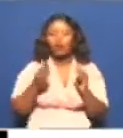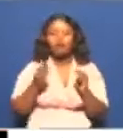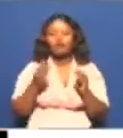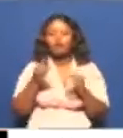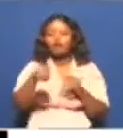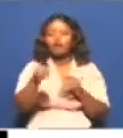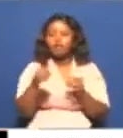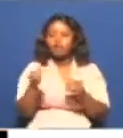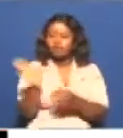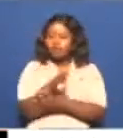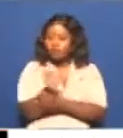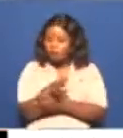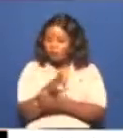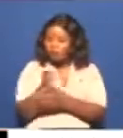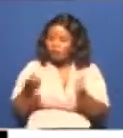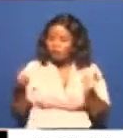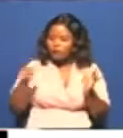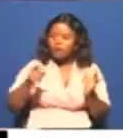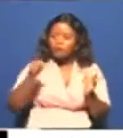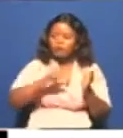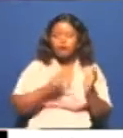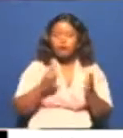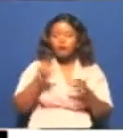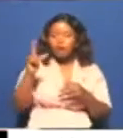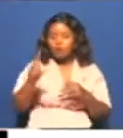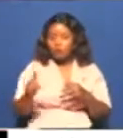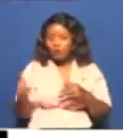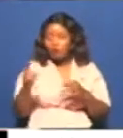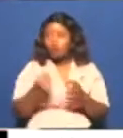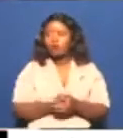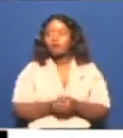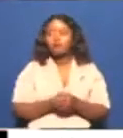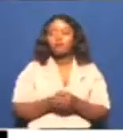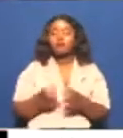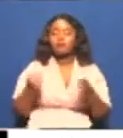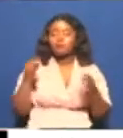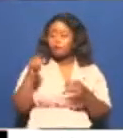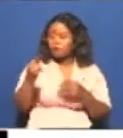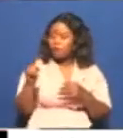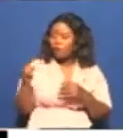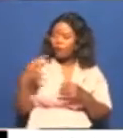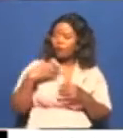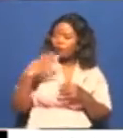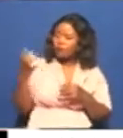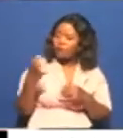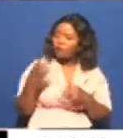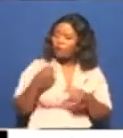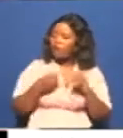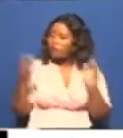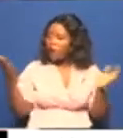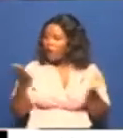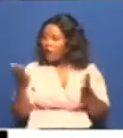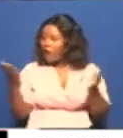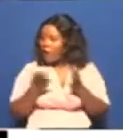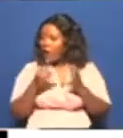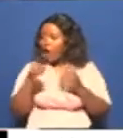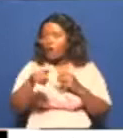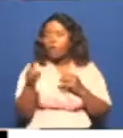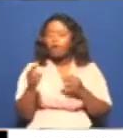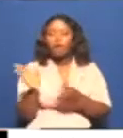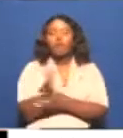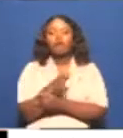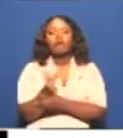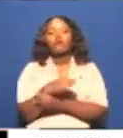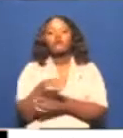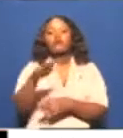to increase fish volumes in the lake. Utajiri wa Naivasha ni hii lake. There is no Naivasha without the lake.